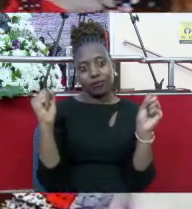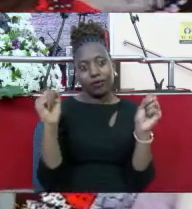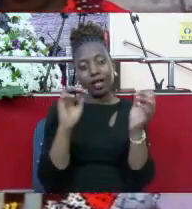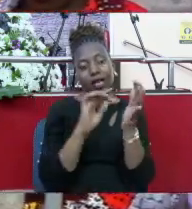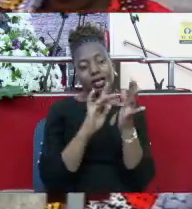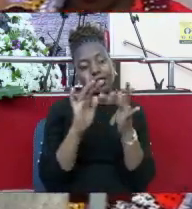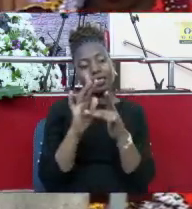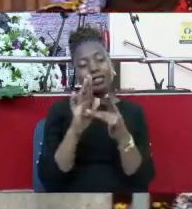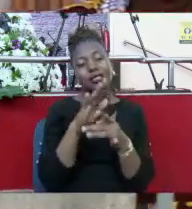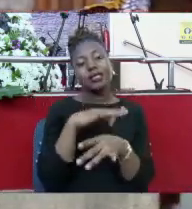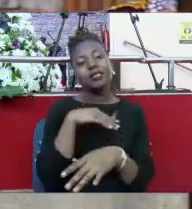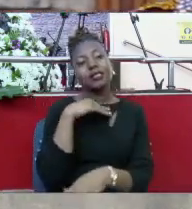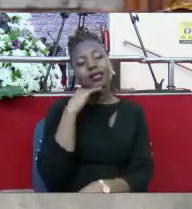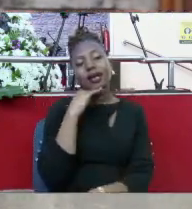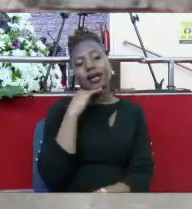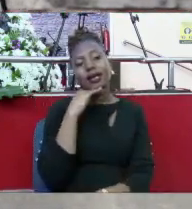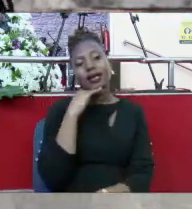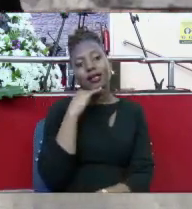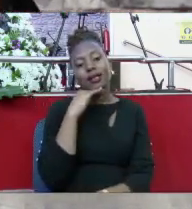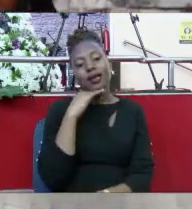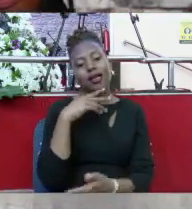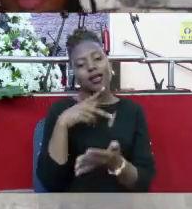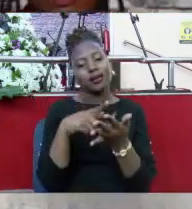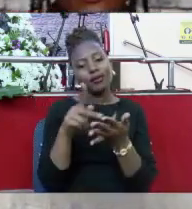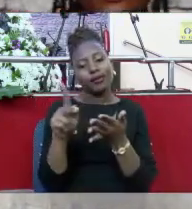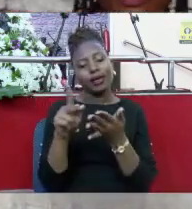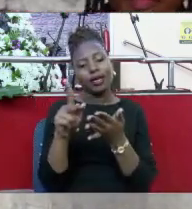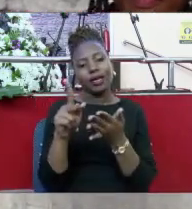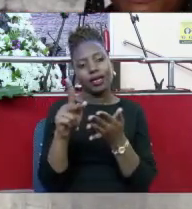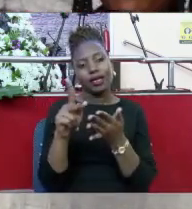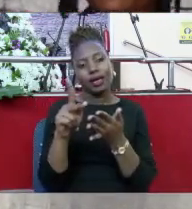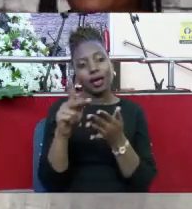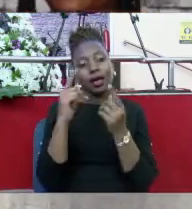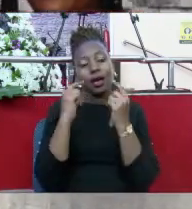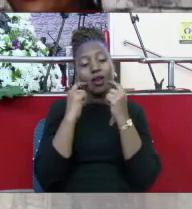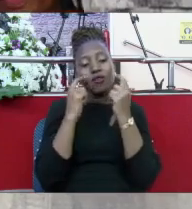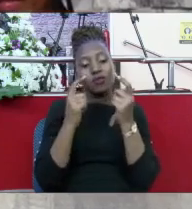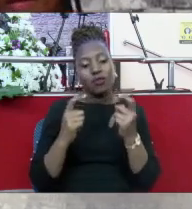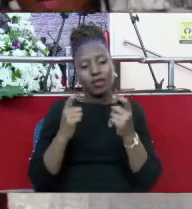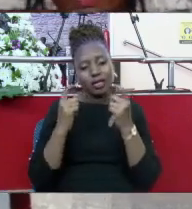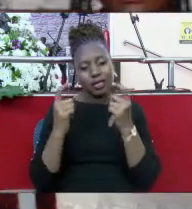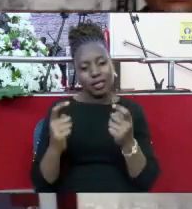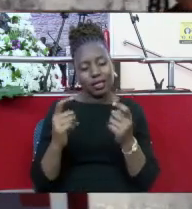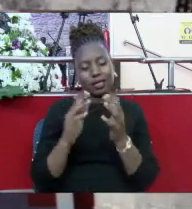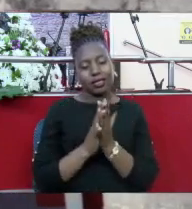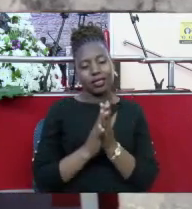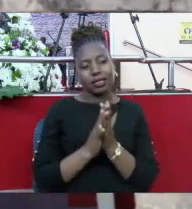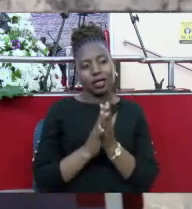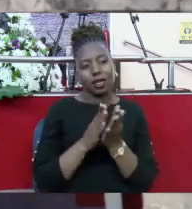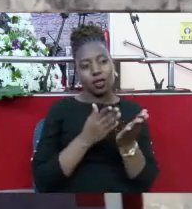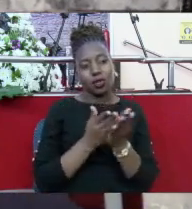he paid for it by the sins, he shed his blood and took away our sins.